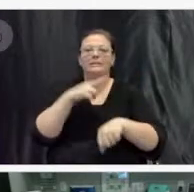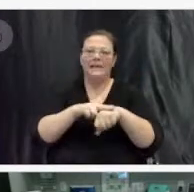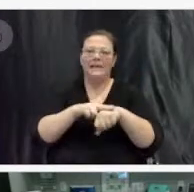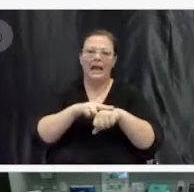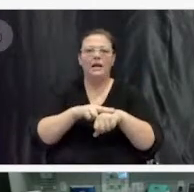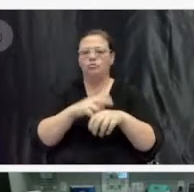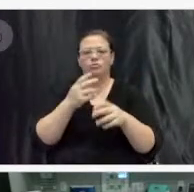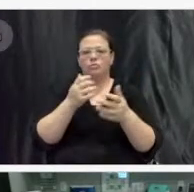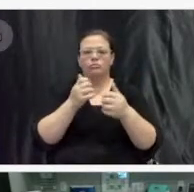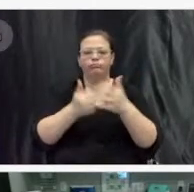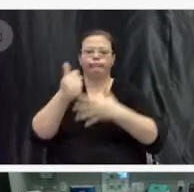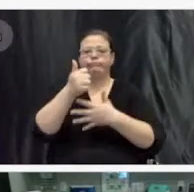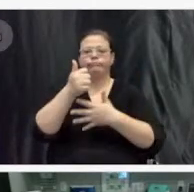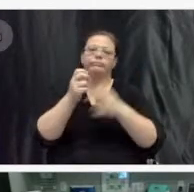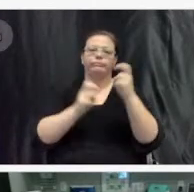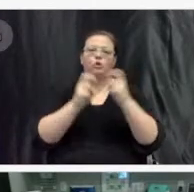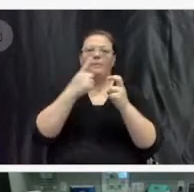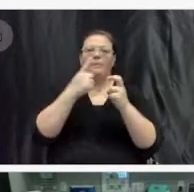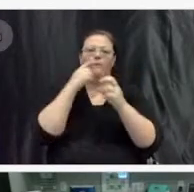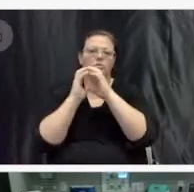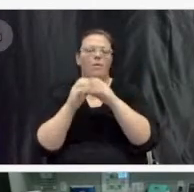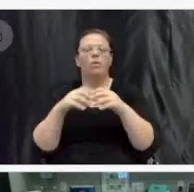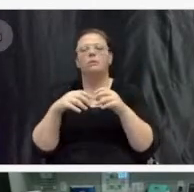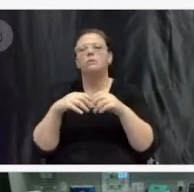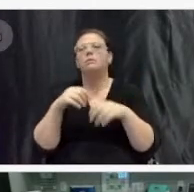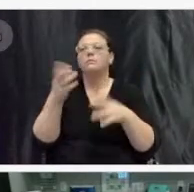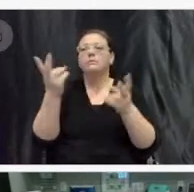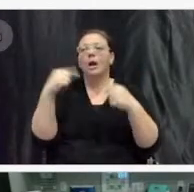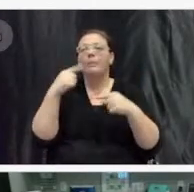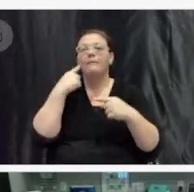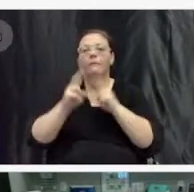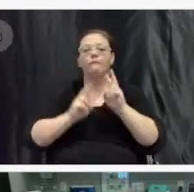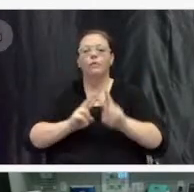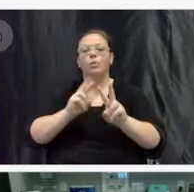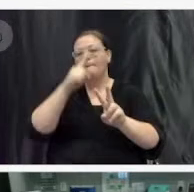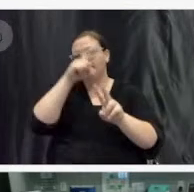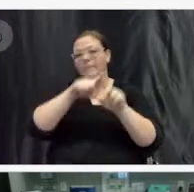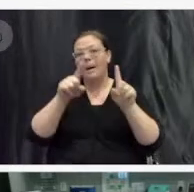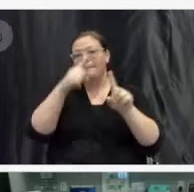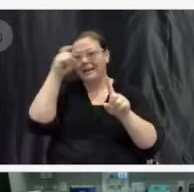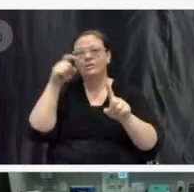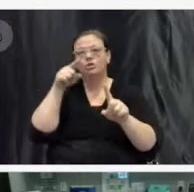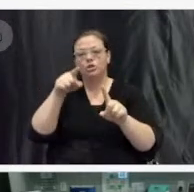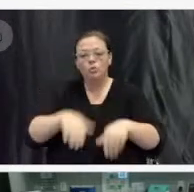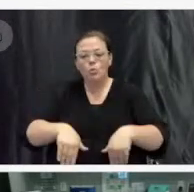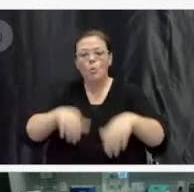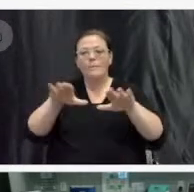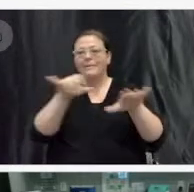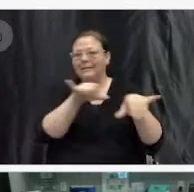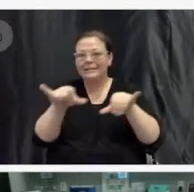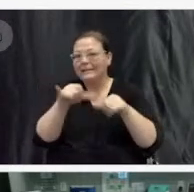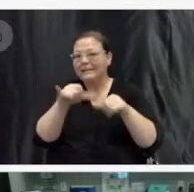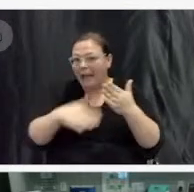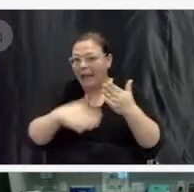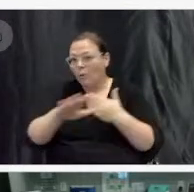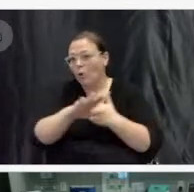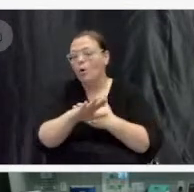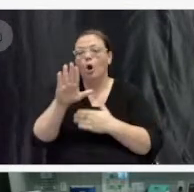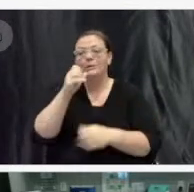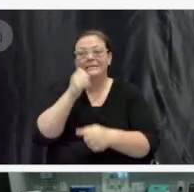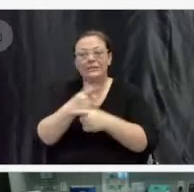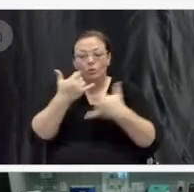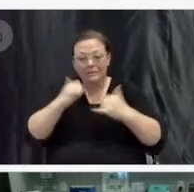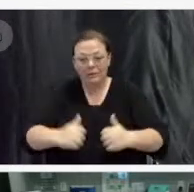softball tournament, coming into town for a funeral, and because she grew up in the very same neighborhood, the Heights, and her sister still